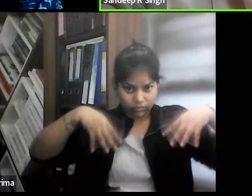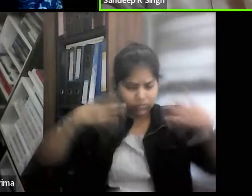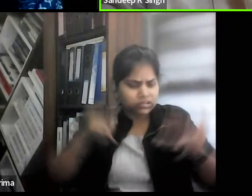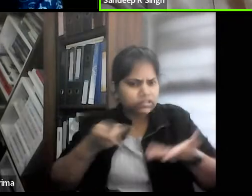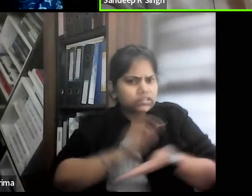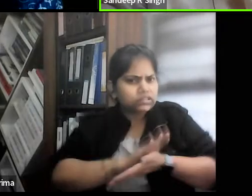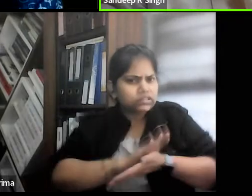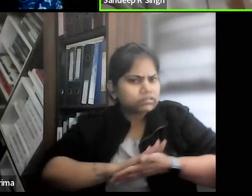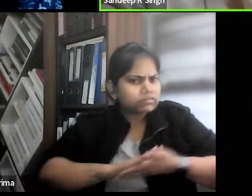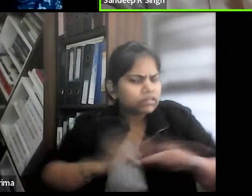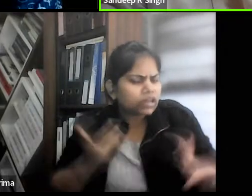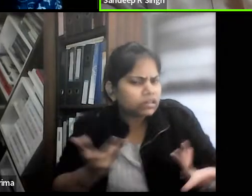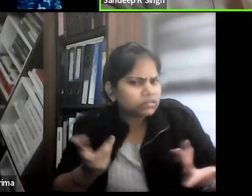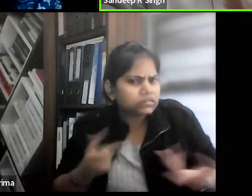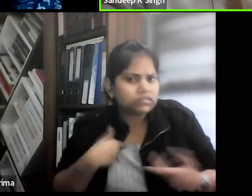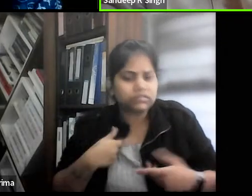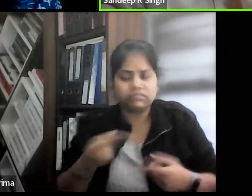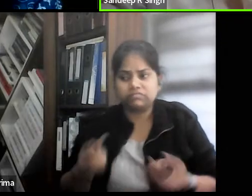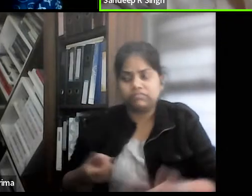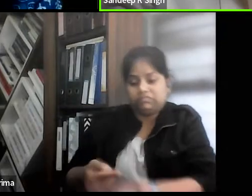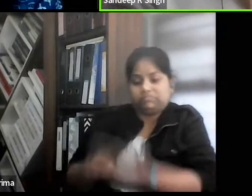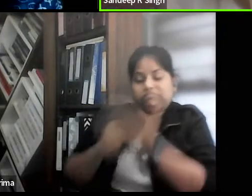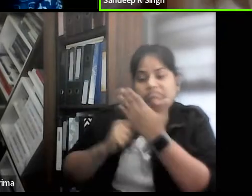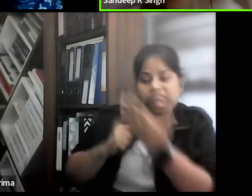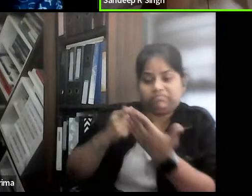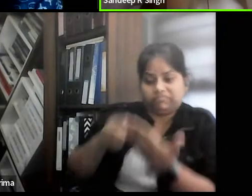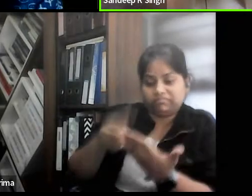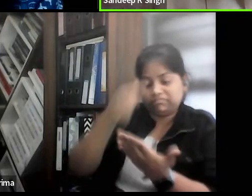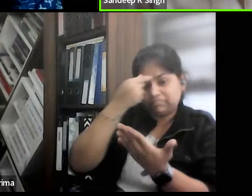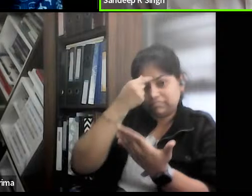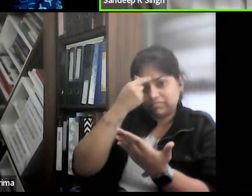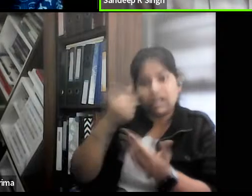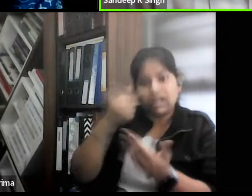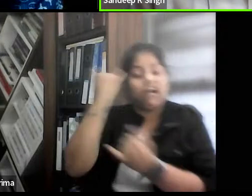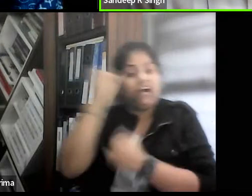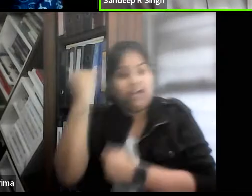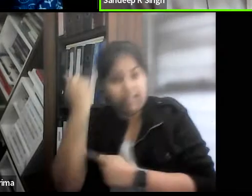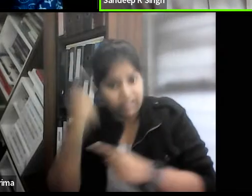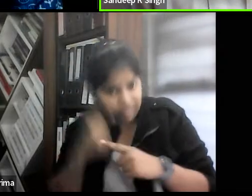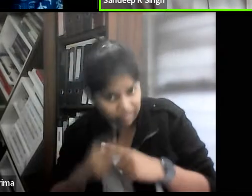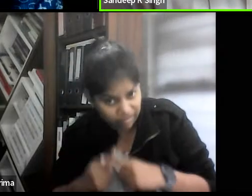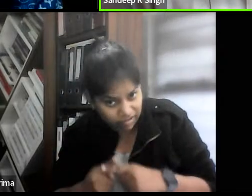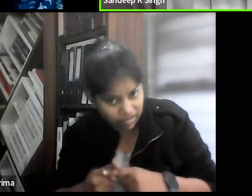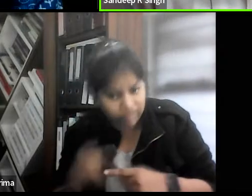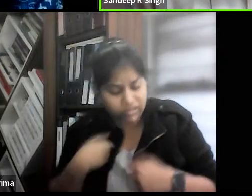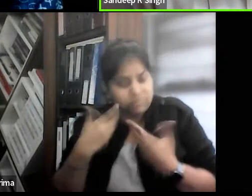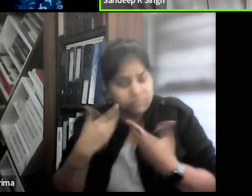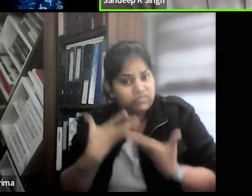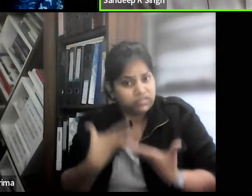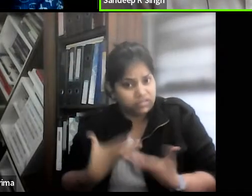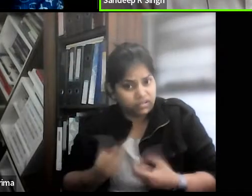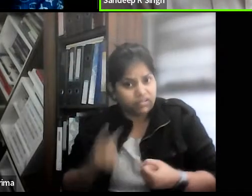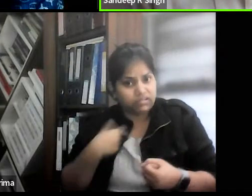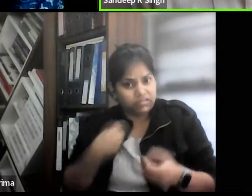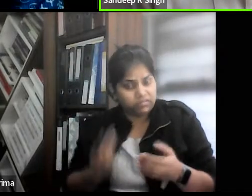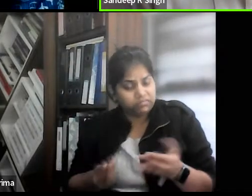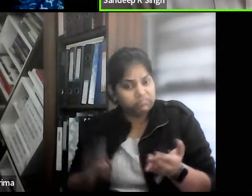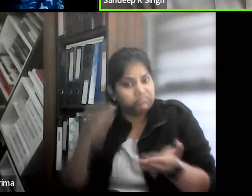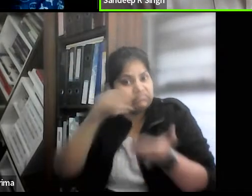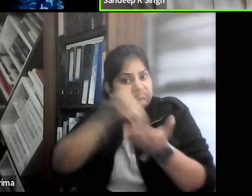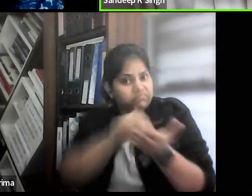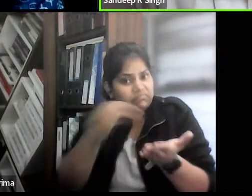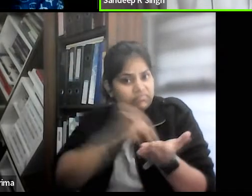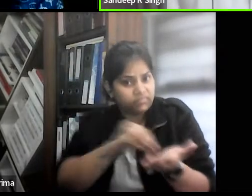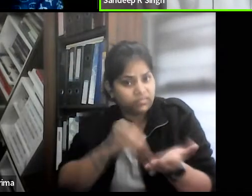those assertions forward, these kind of ideas forward, which we do need to assert in order to achieve what is being so